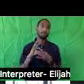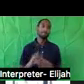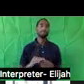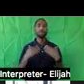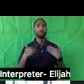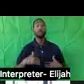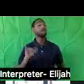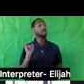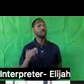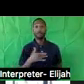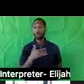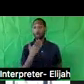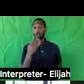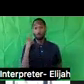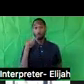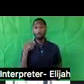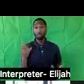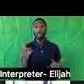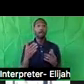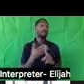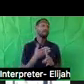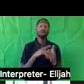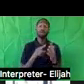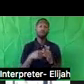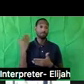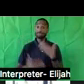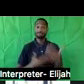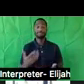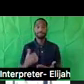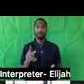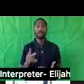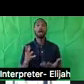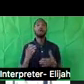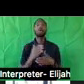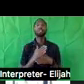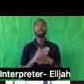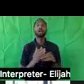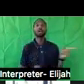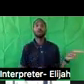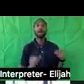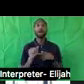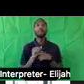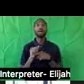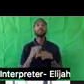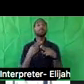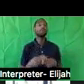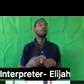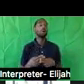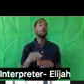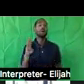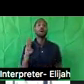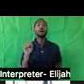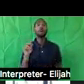today, before we head into the rest of the session. So I wanted to share a practice called bone